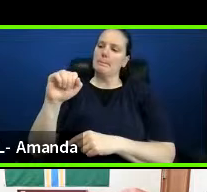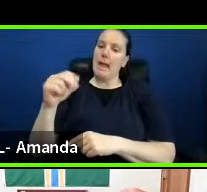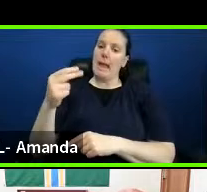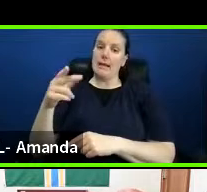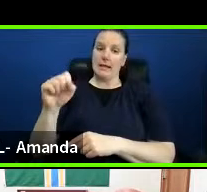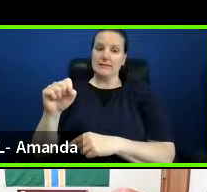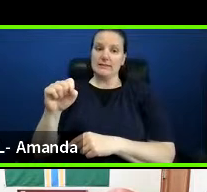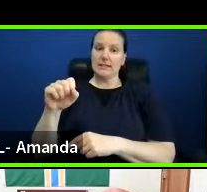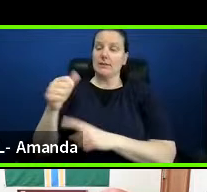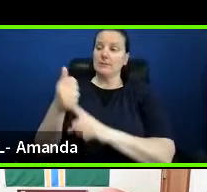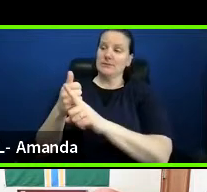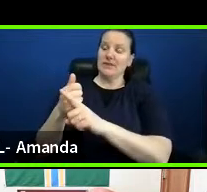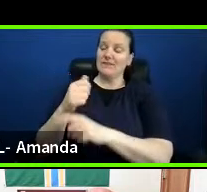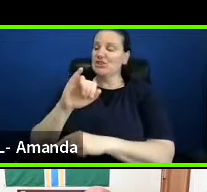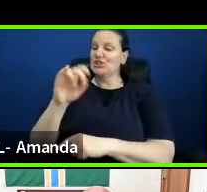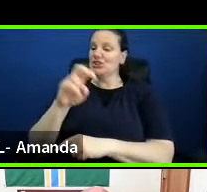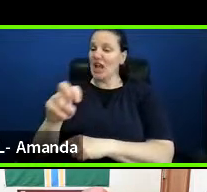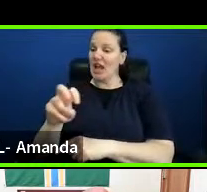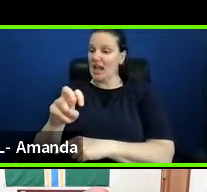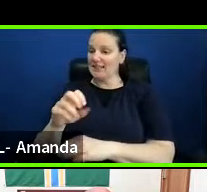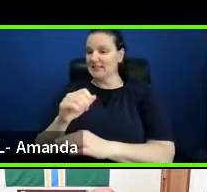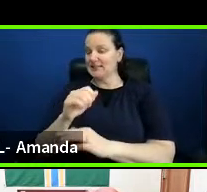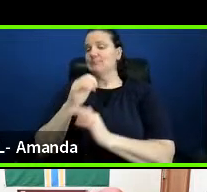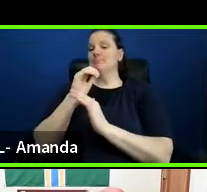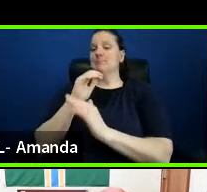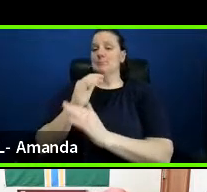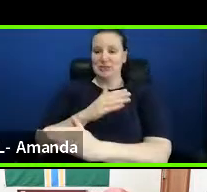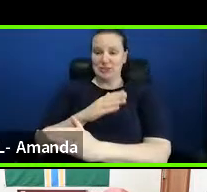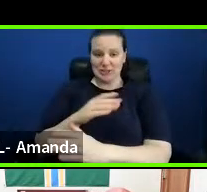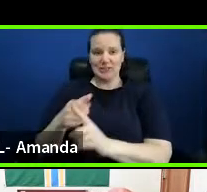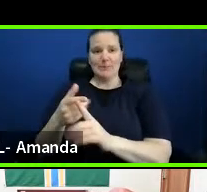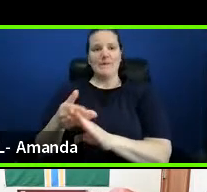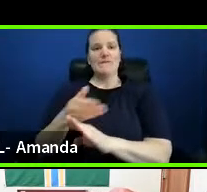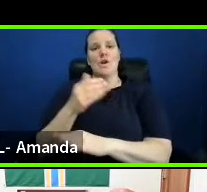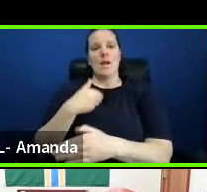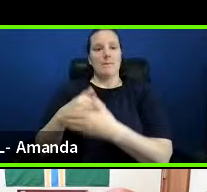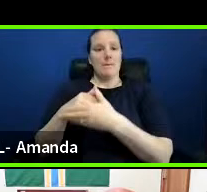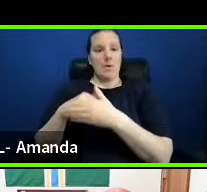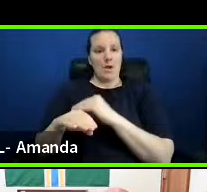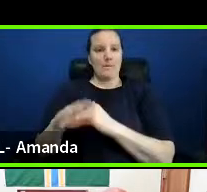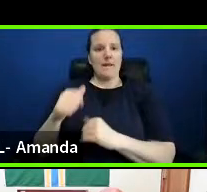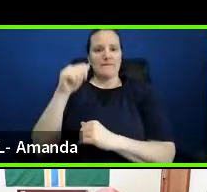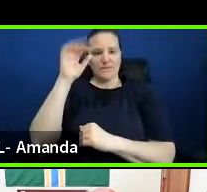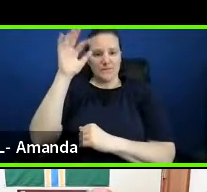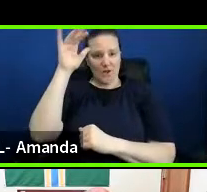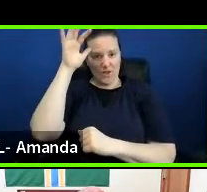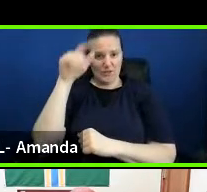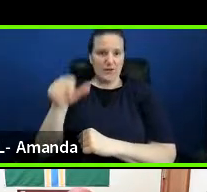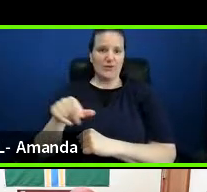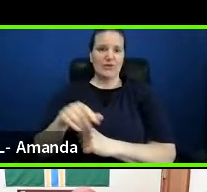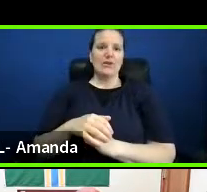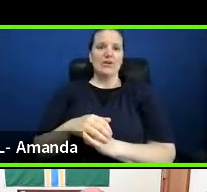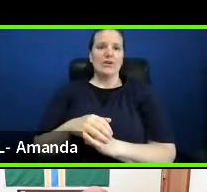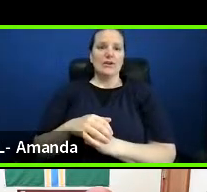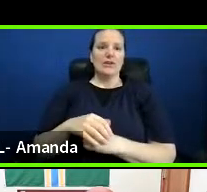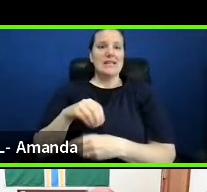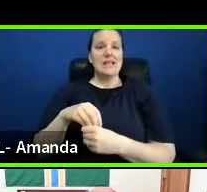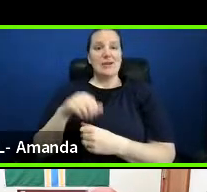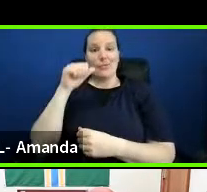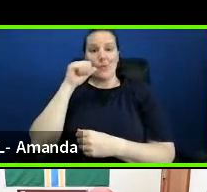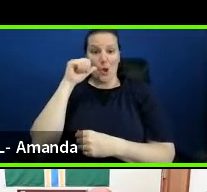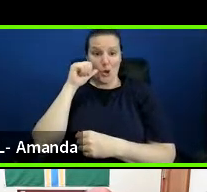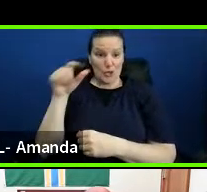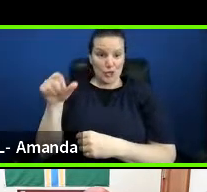jazz musician. And shortly before I was born, my father was in a bar